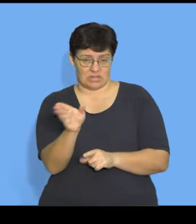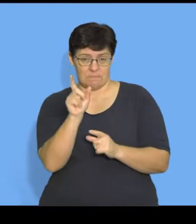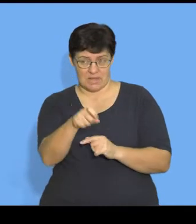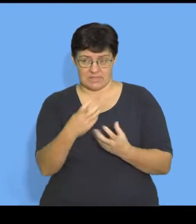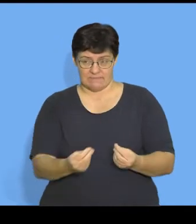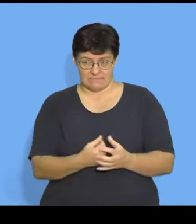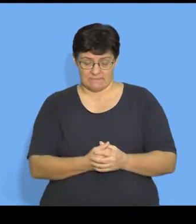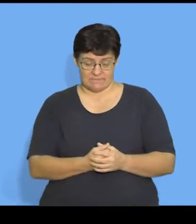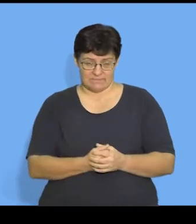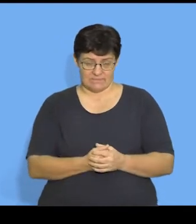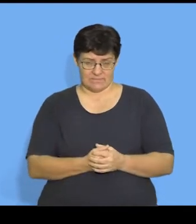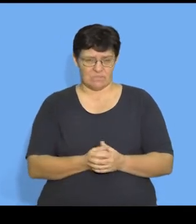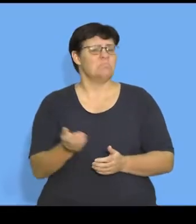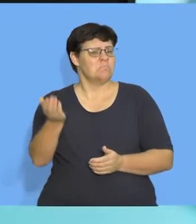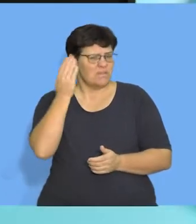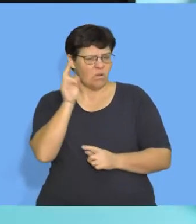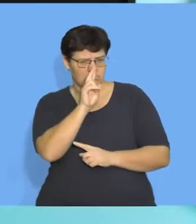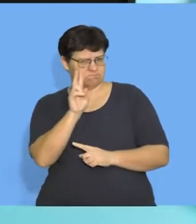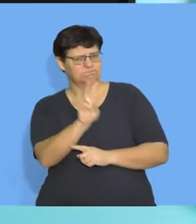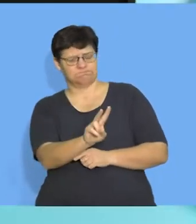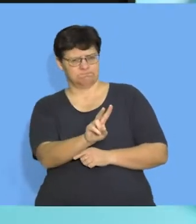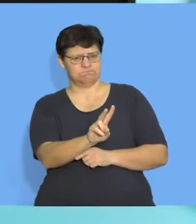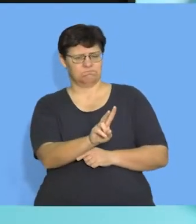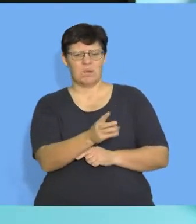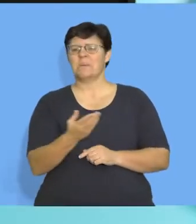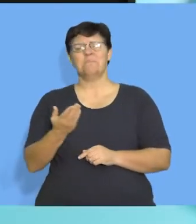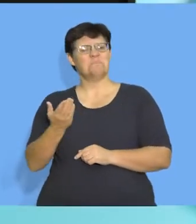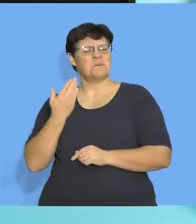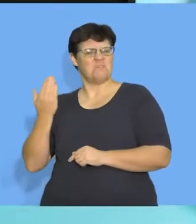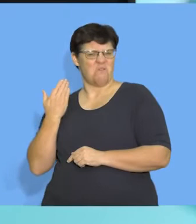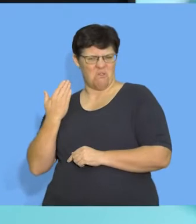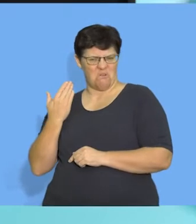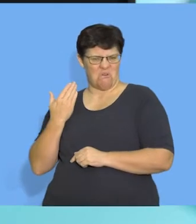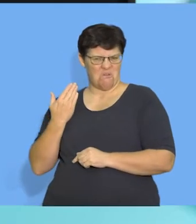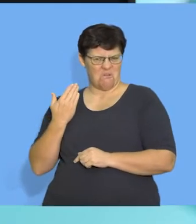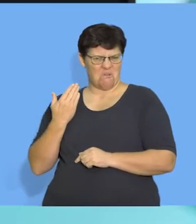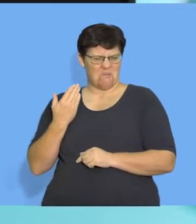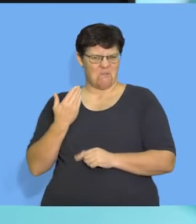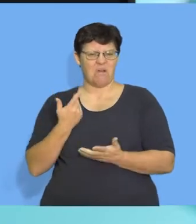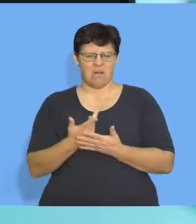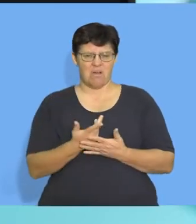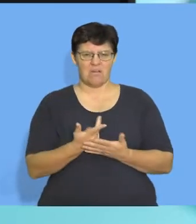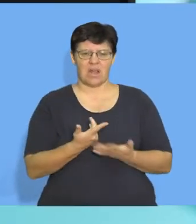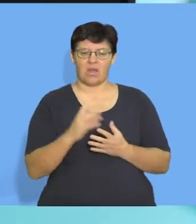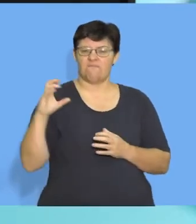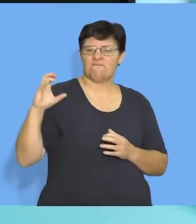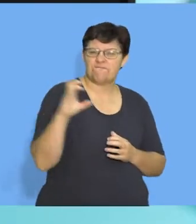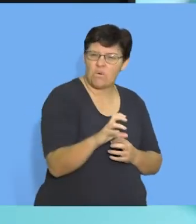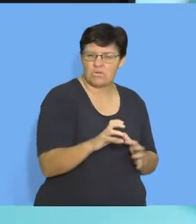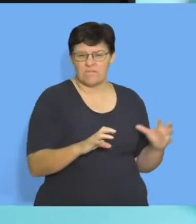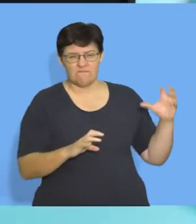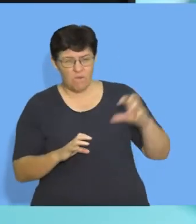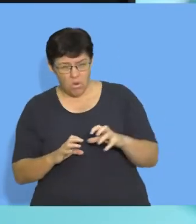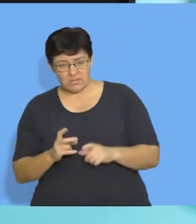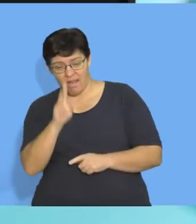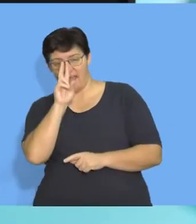actually come across this before in your junior years of science. You would have come across it when you've studied forces, okay?